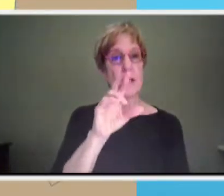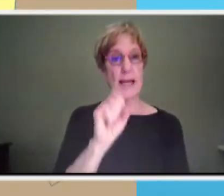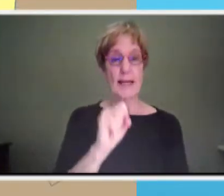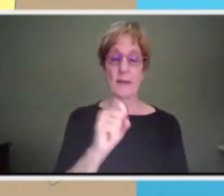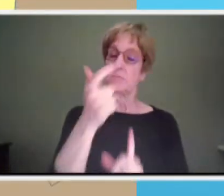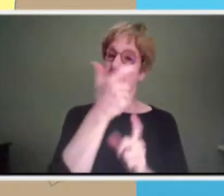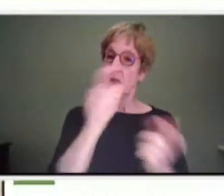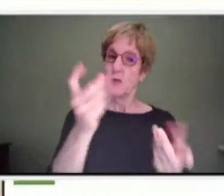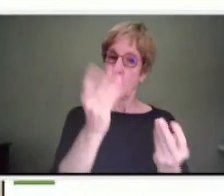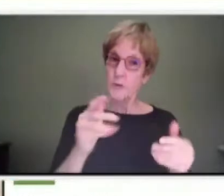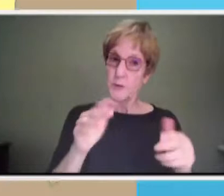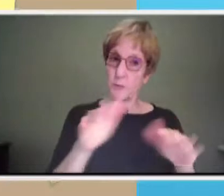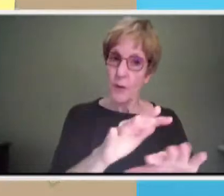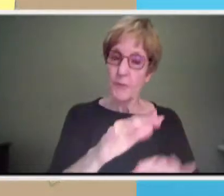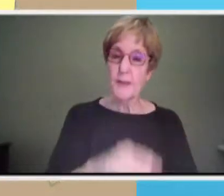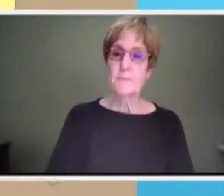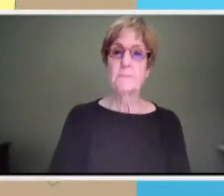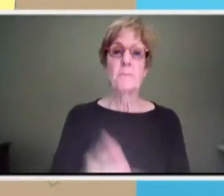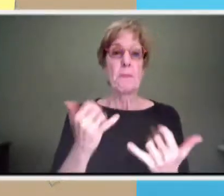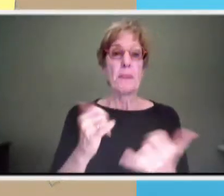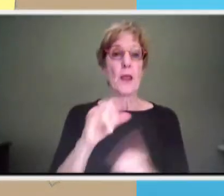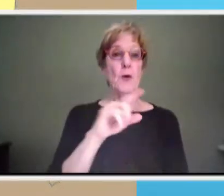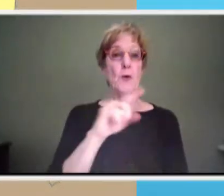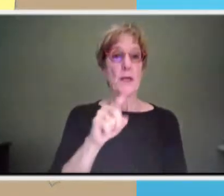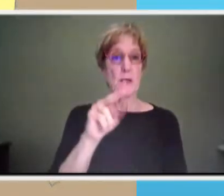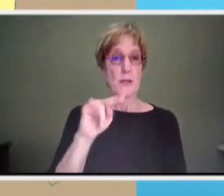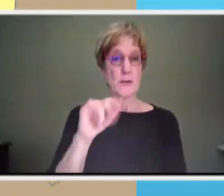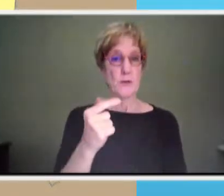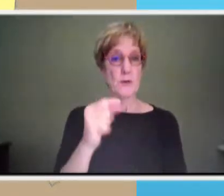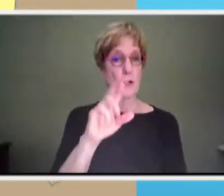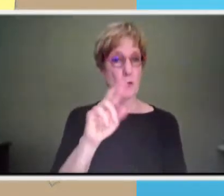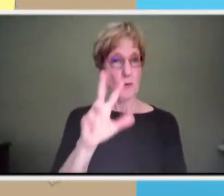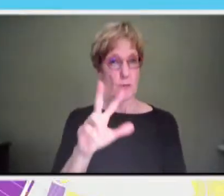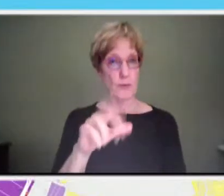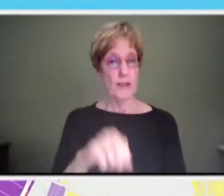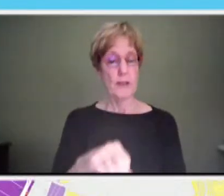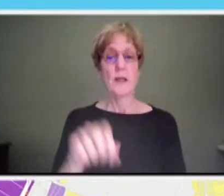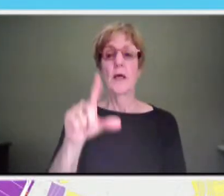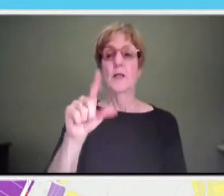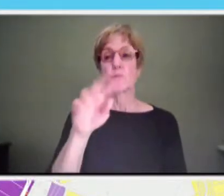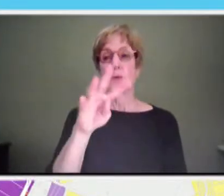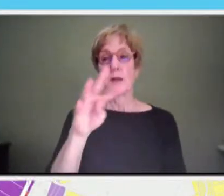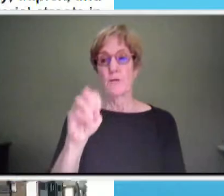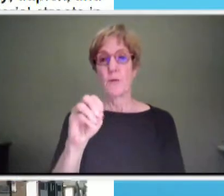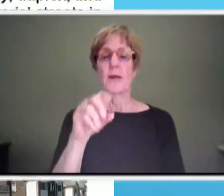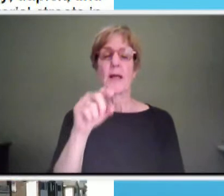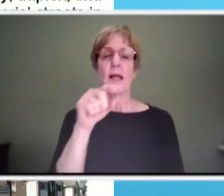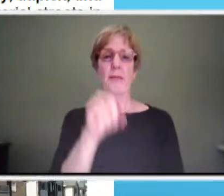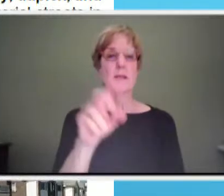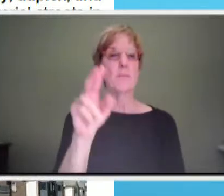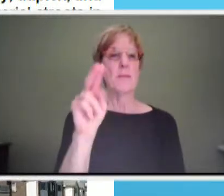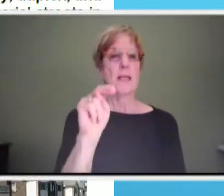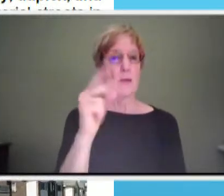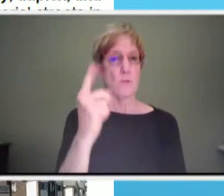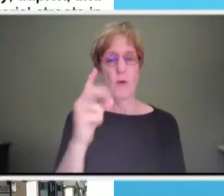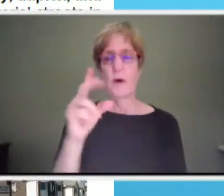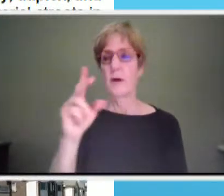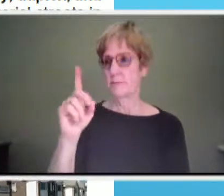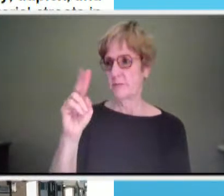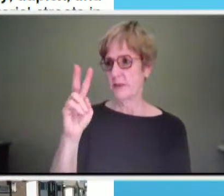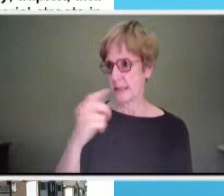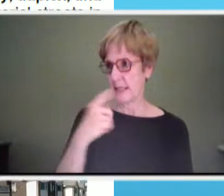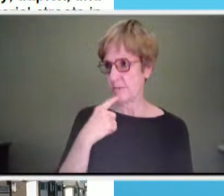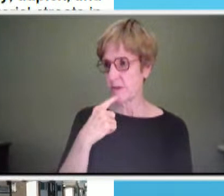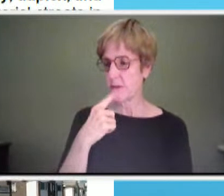property. Current zoning is R3. 2040 plan calls for this to be N1, as Dave mentioned, and we're